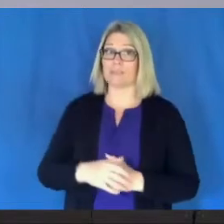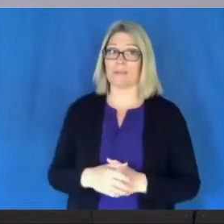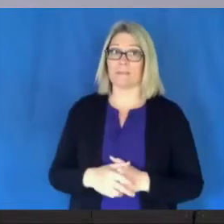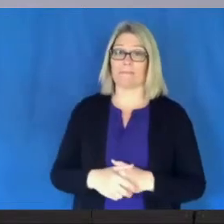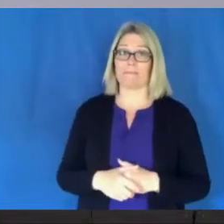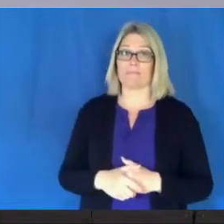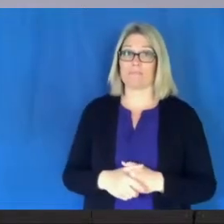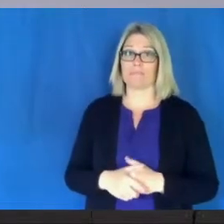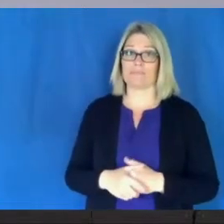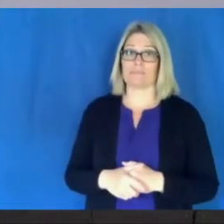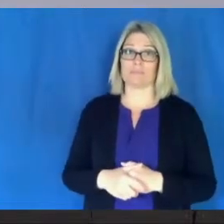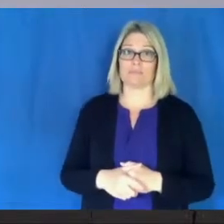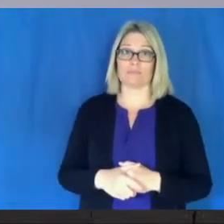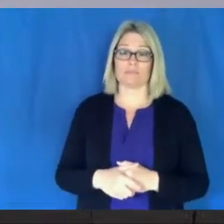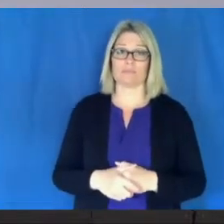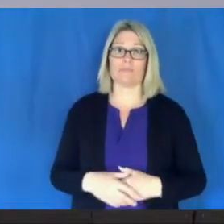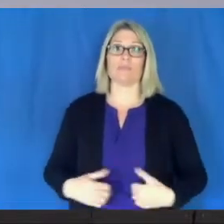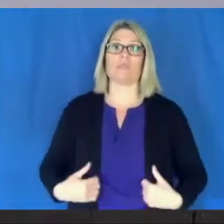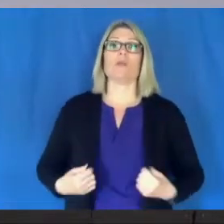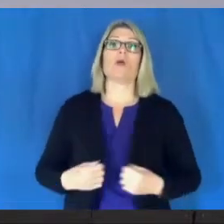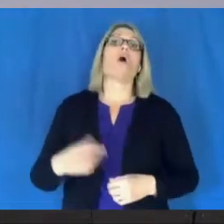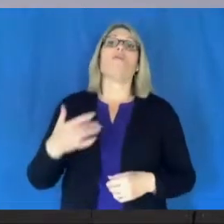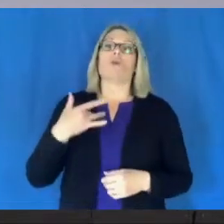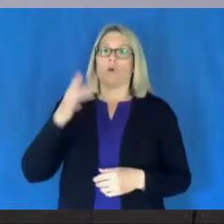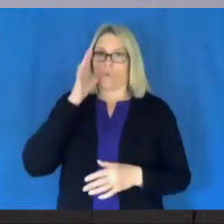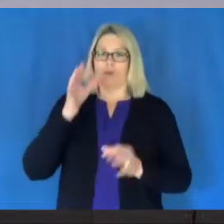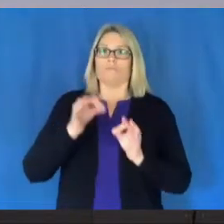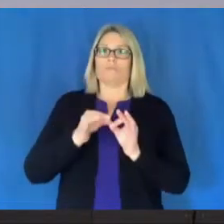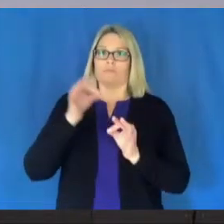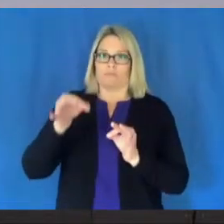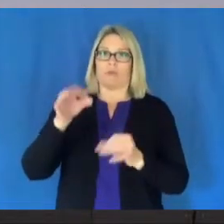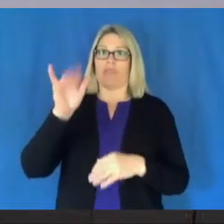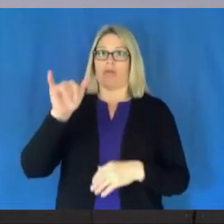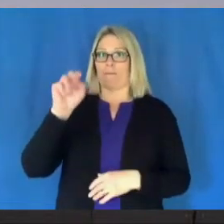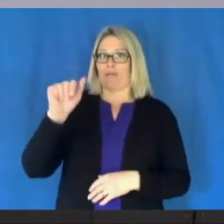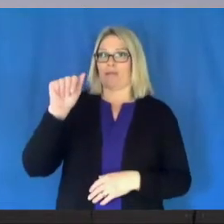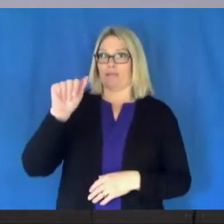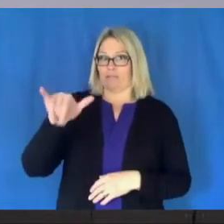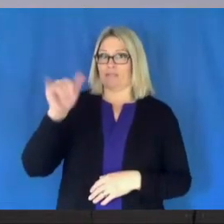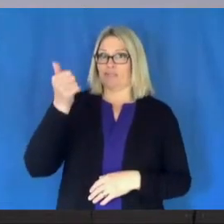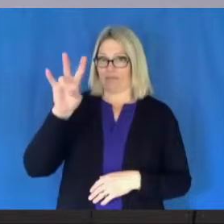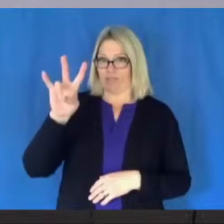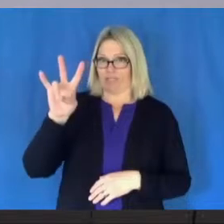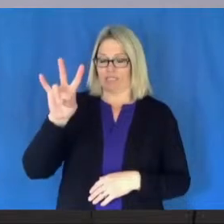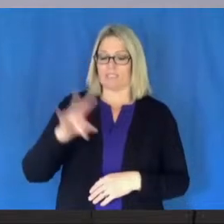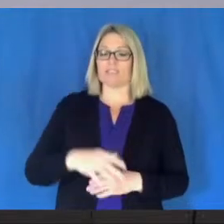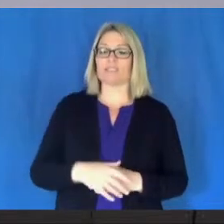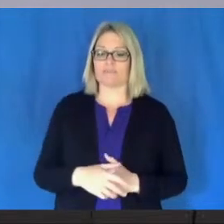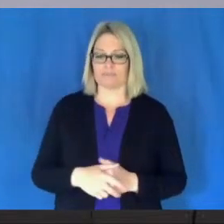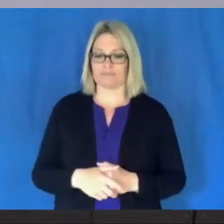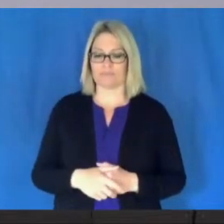We'll definitely will be extending that to May 17th date, but we are trying to